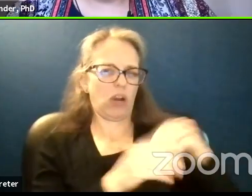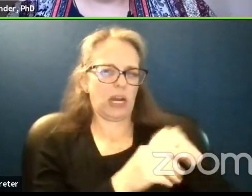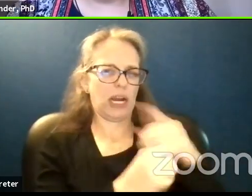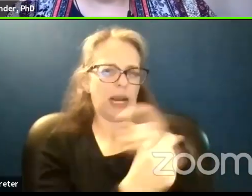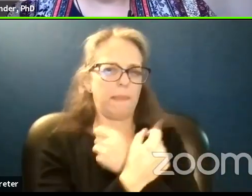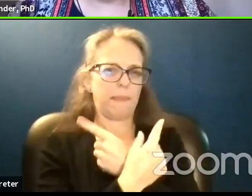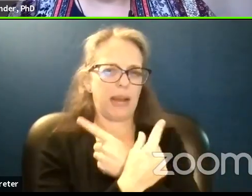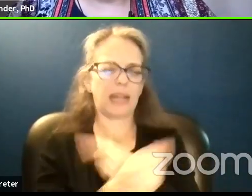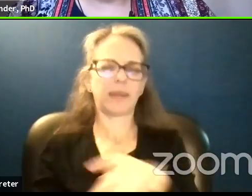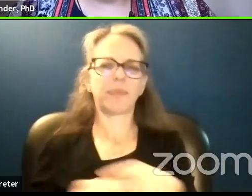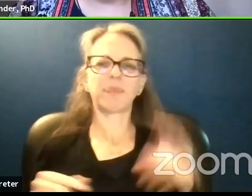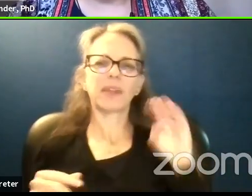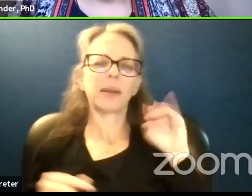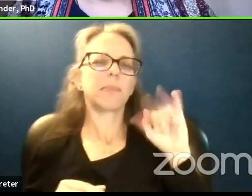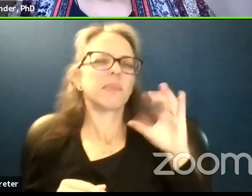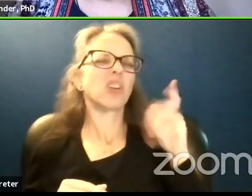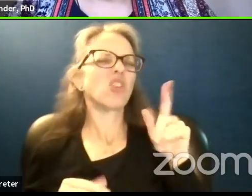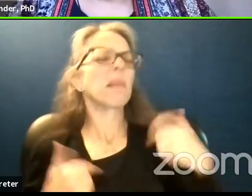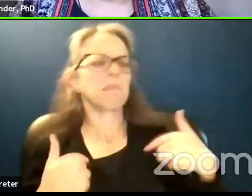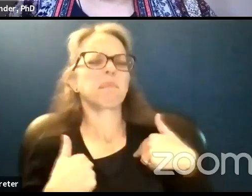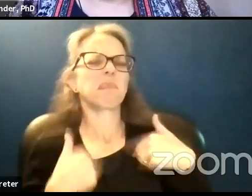So I'm going to take this one.